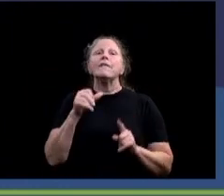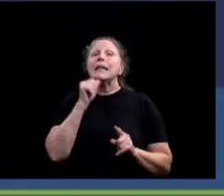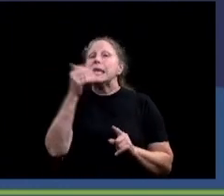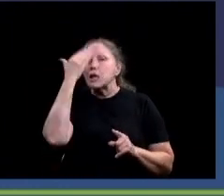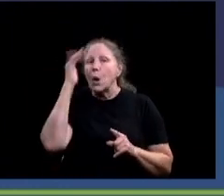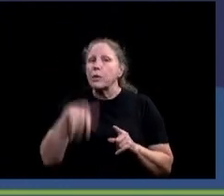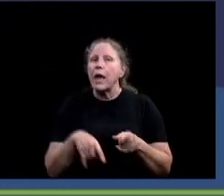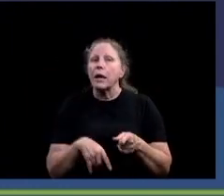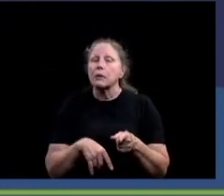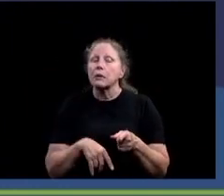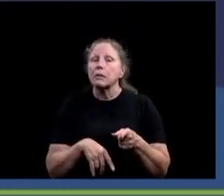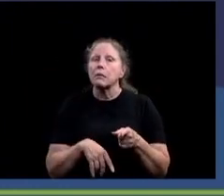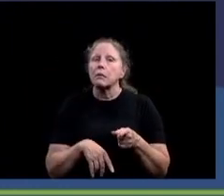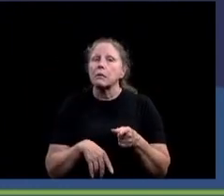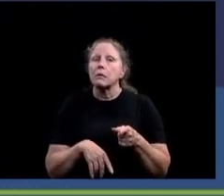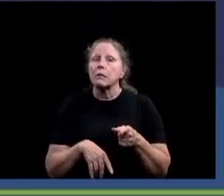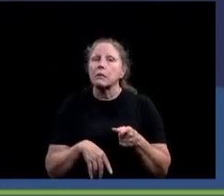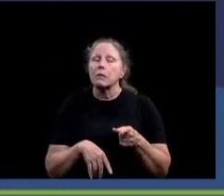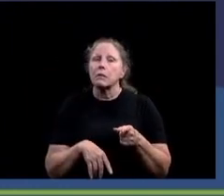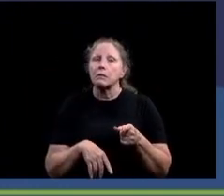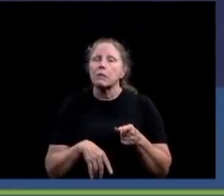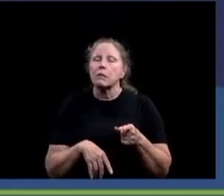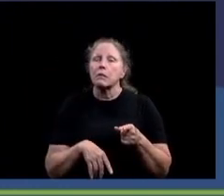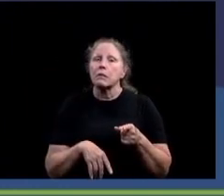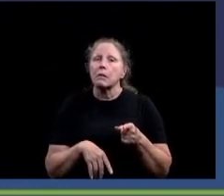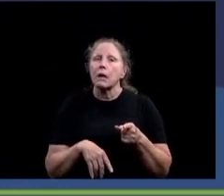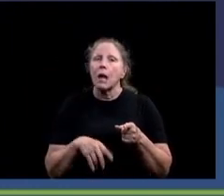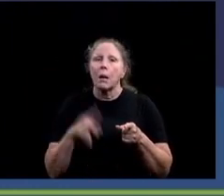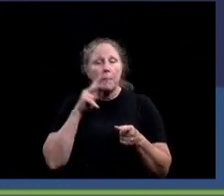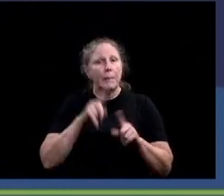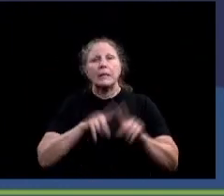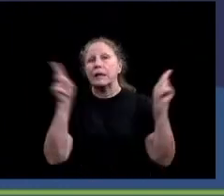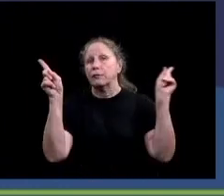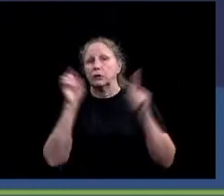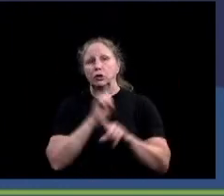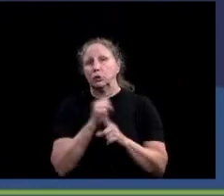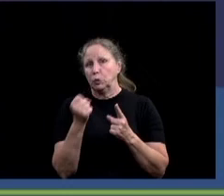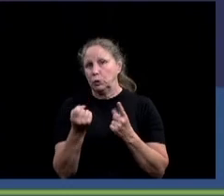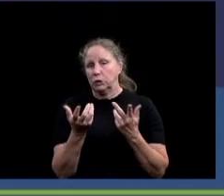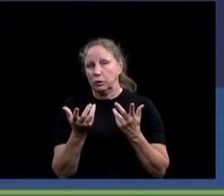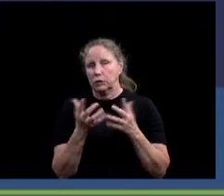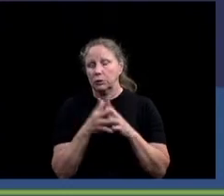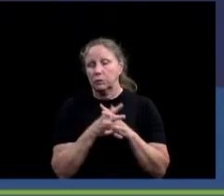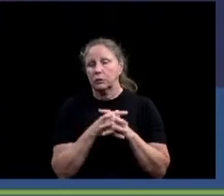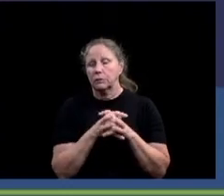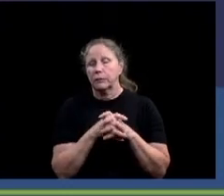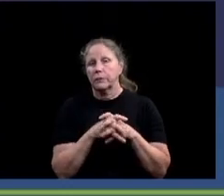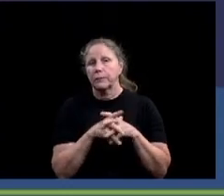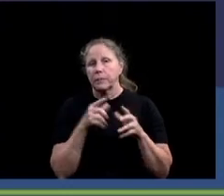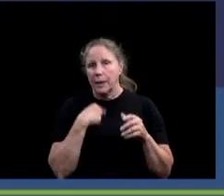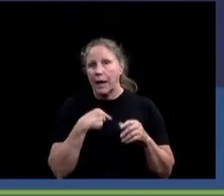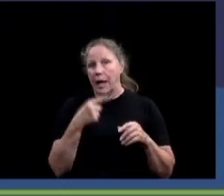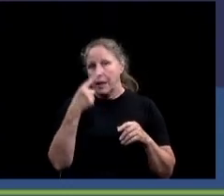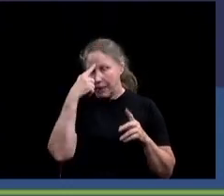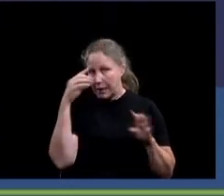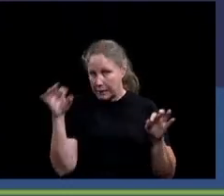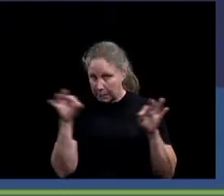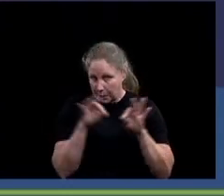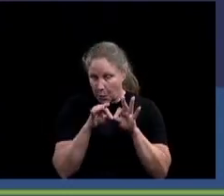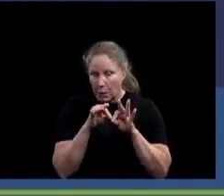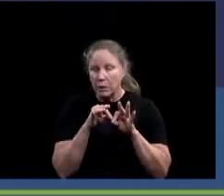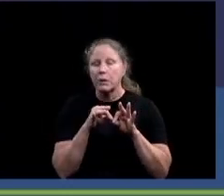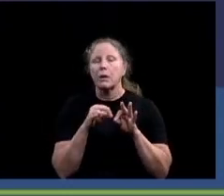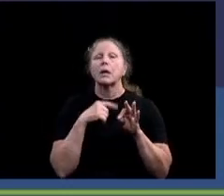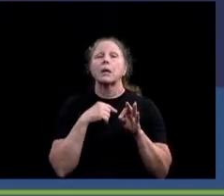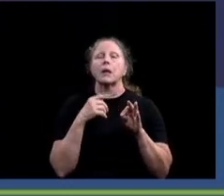We would have been looking at a whole nother situation. And, and I think that that's imperative that we go through. I mean, I know just from the